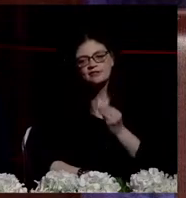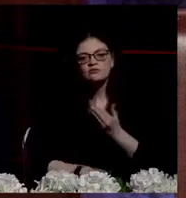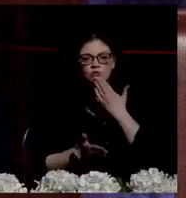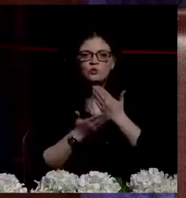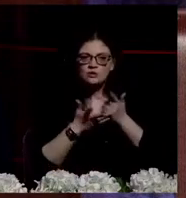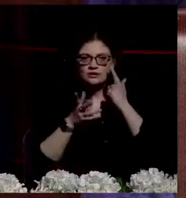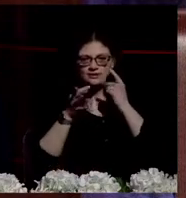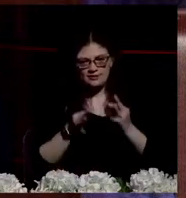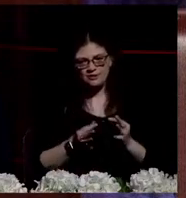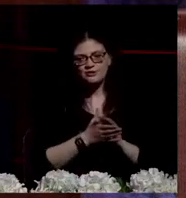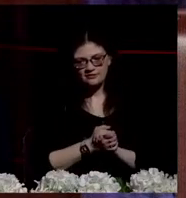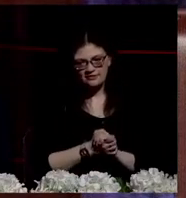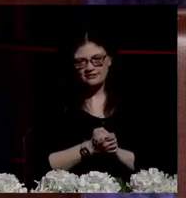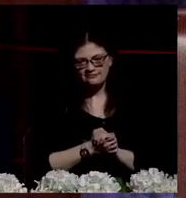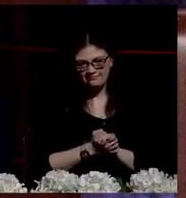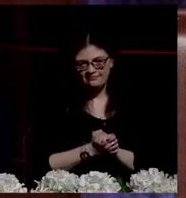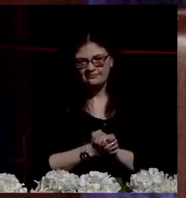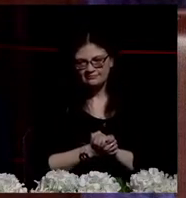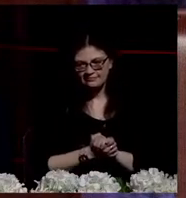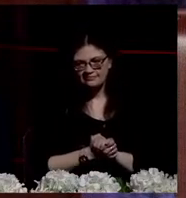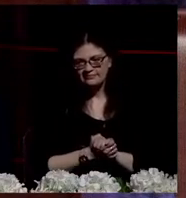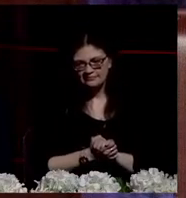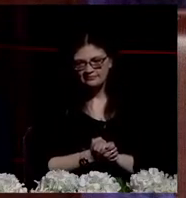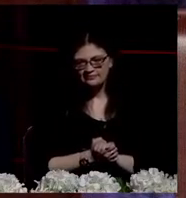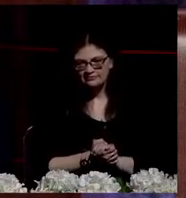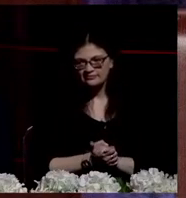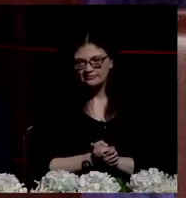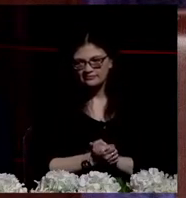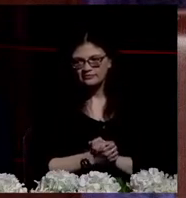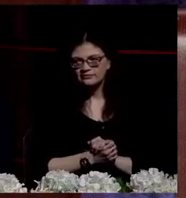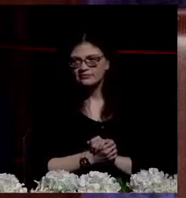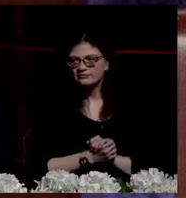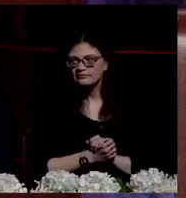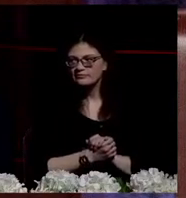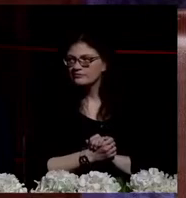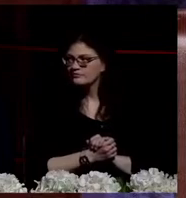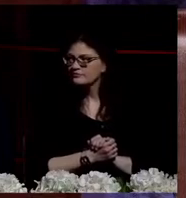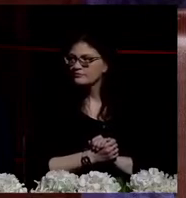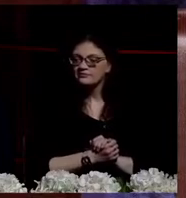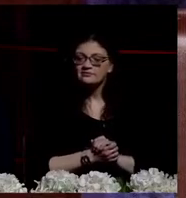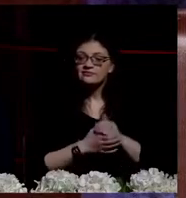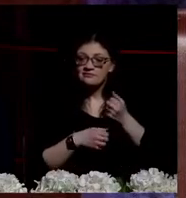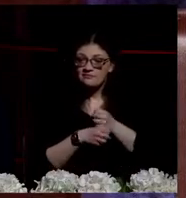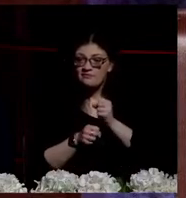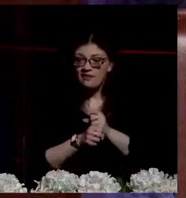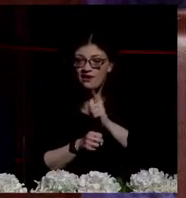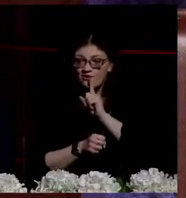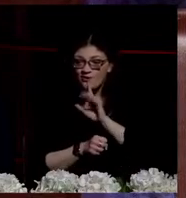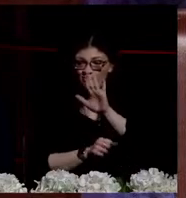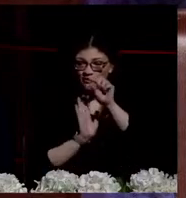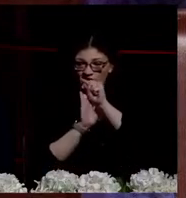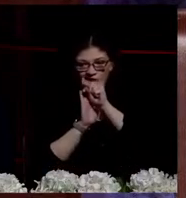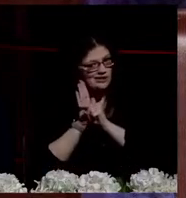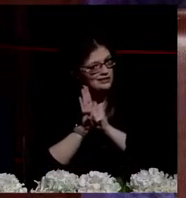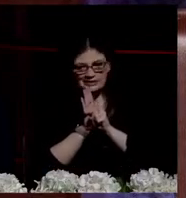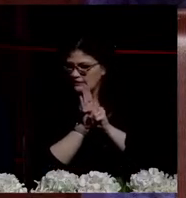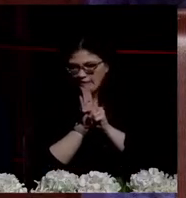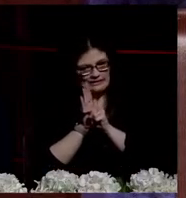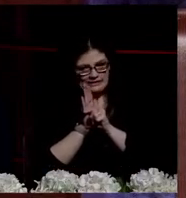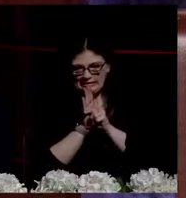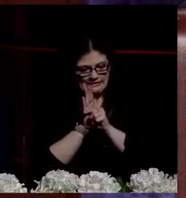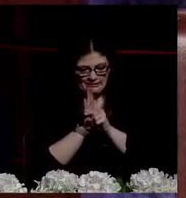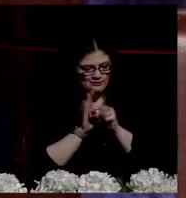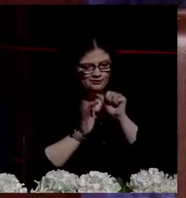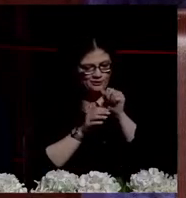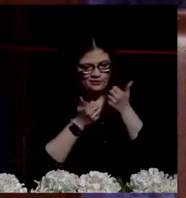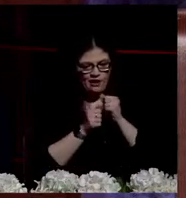guys. Make sure to not leave your ingenuity course at 5% all semester and do the last 30 hours of work in the last